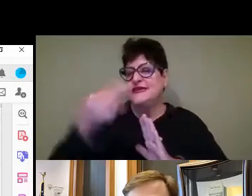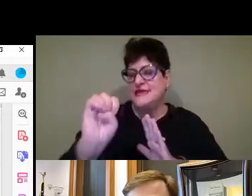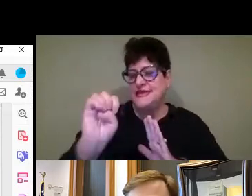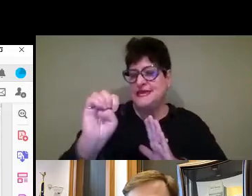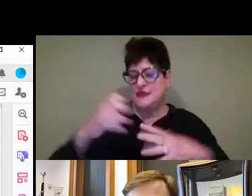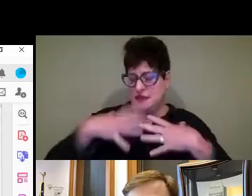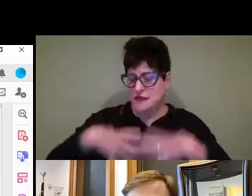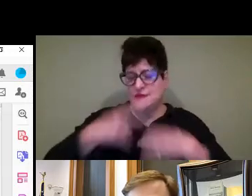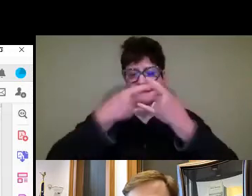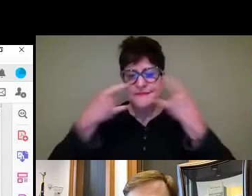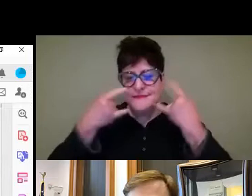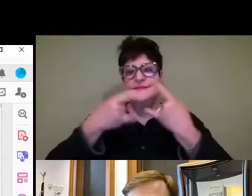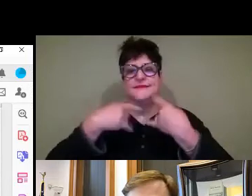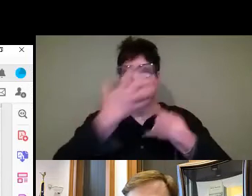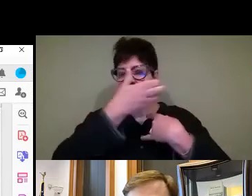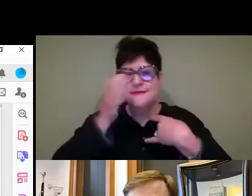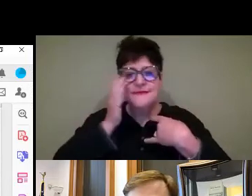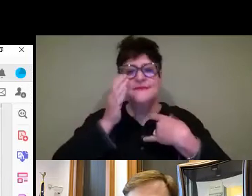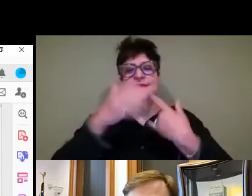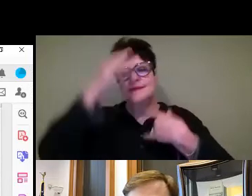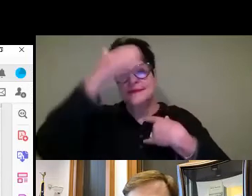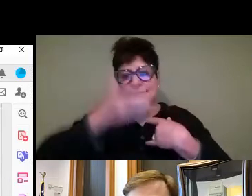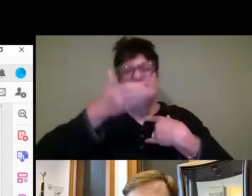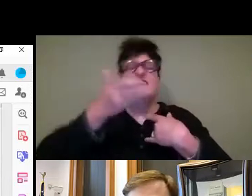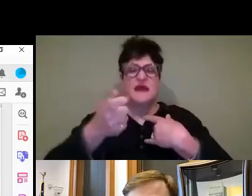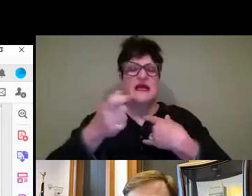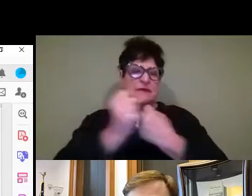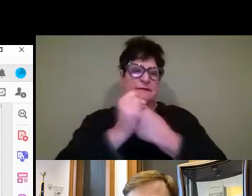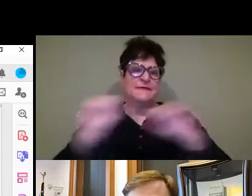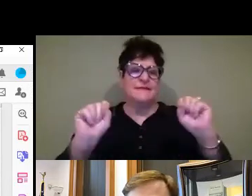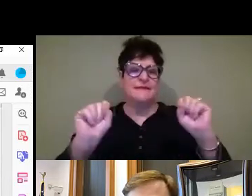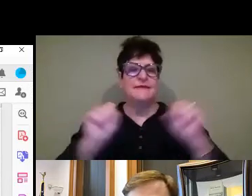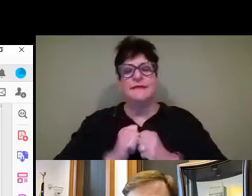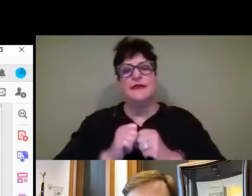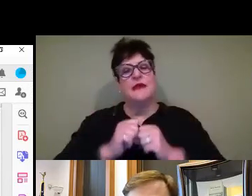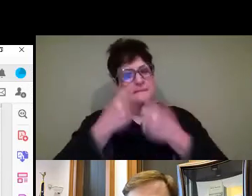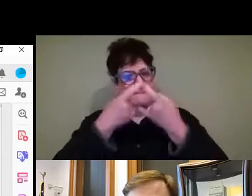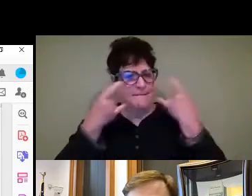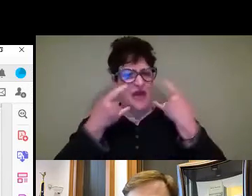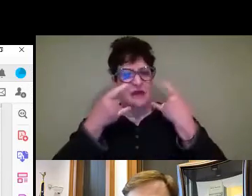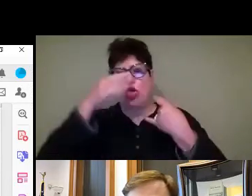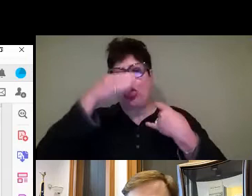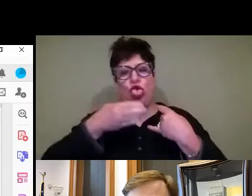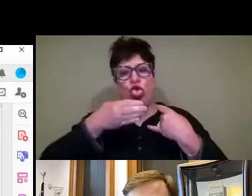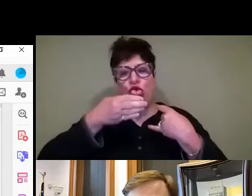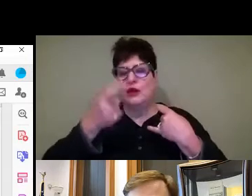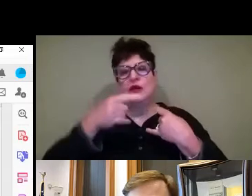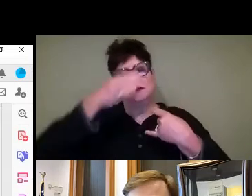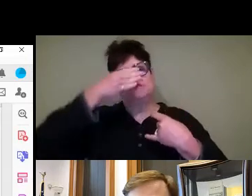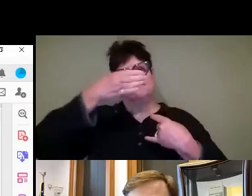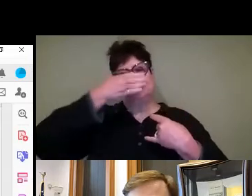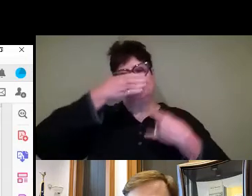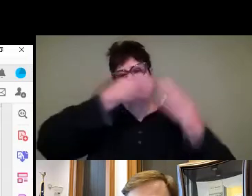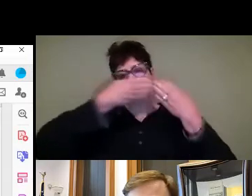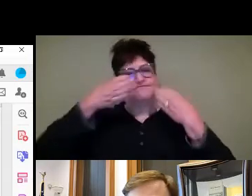and remain the basic principles in remaining safe. So correctly wearing your mask and covering your nose and mouth, avoiding